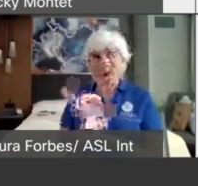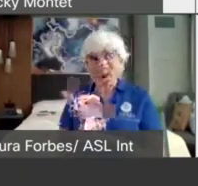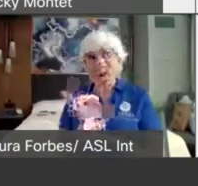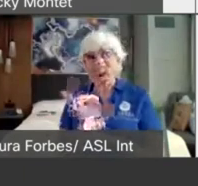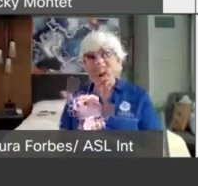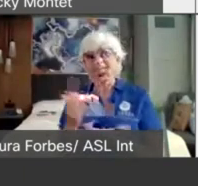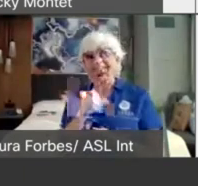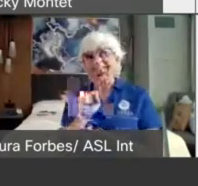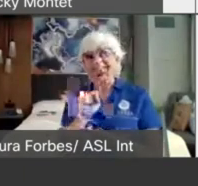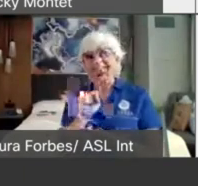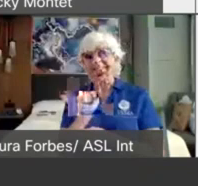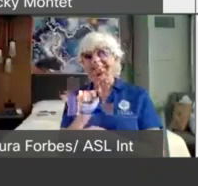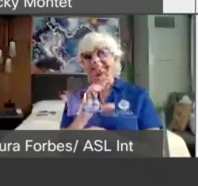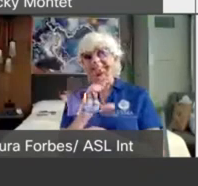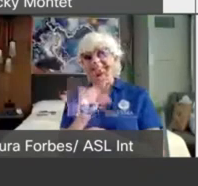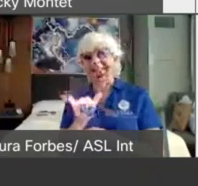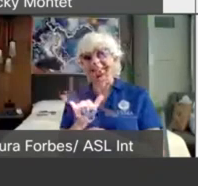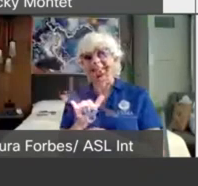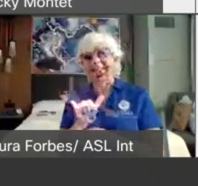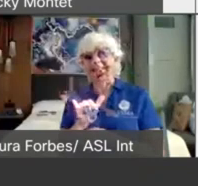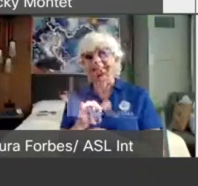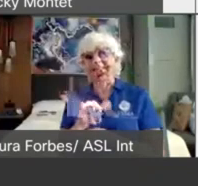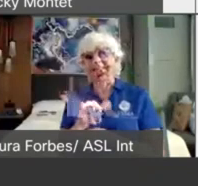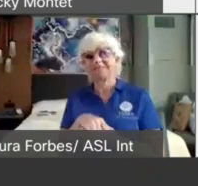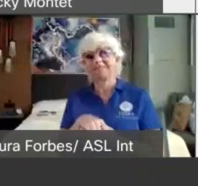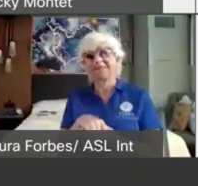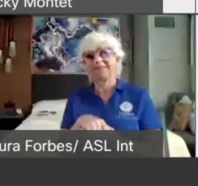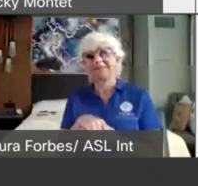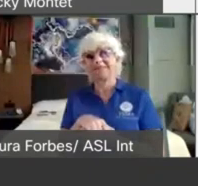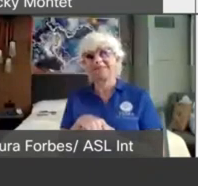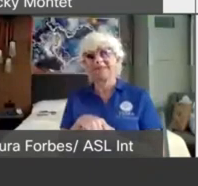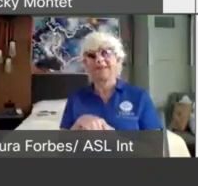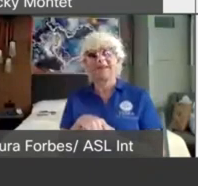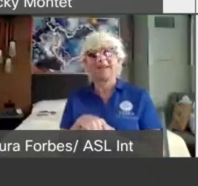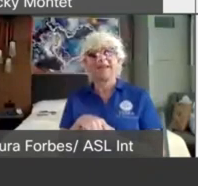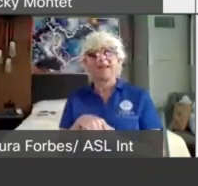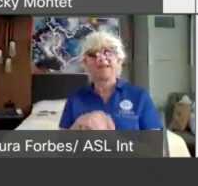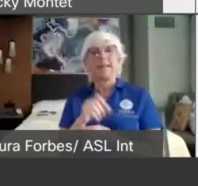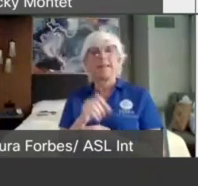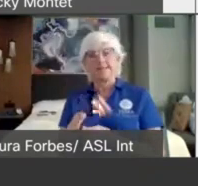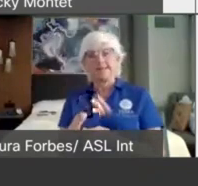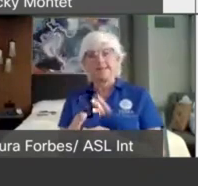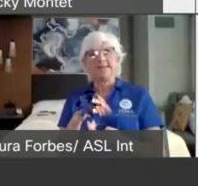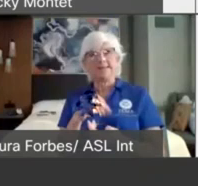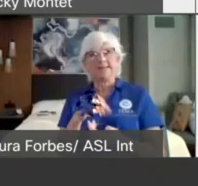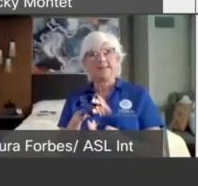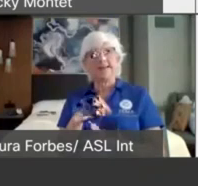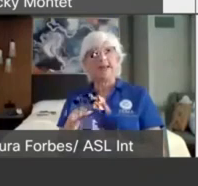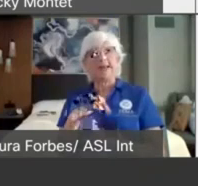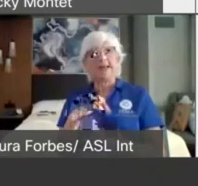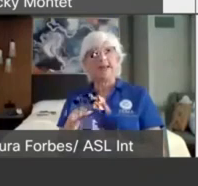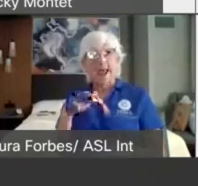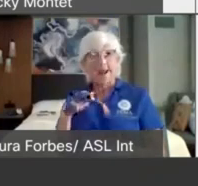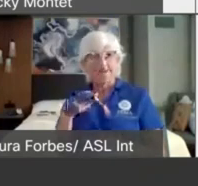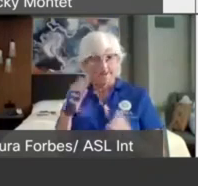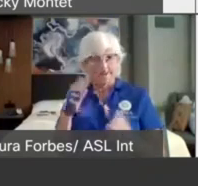FEMA. Yes. No problem. Thanks, Shashil. Yes. An applicant, if, you know, of